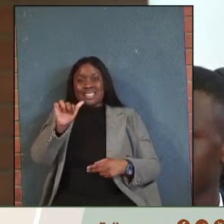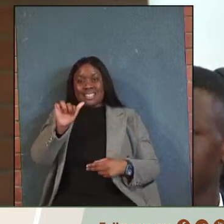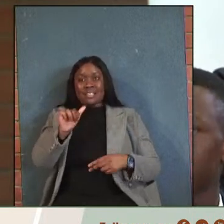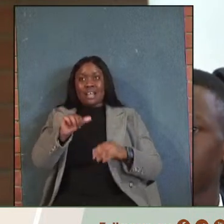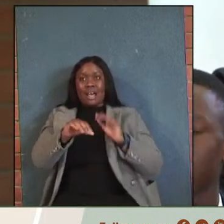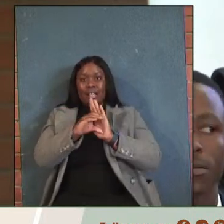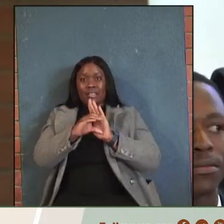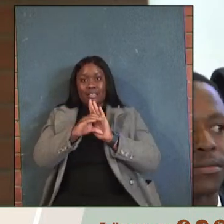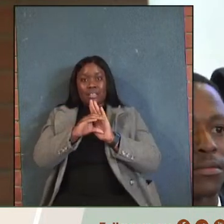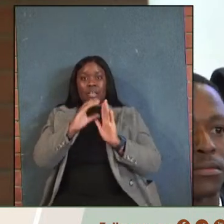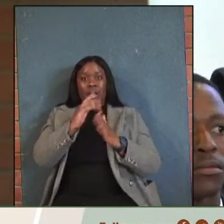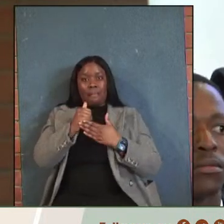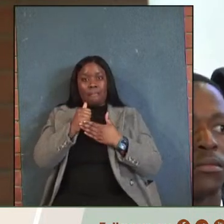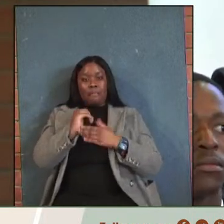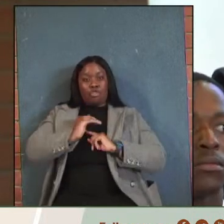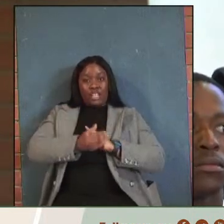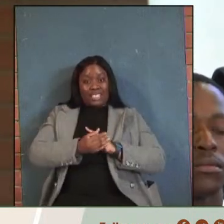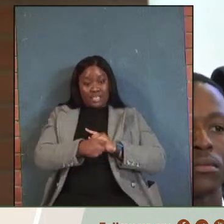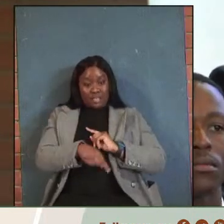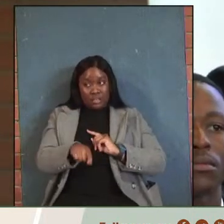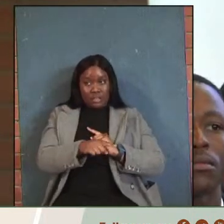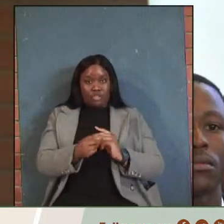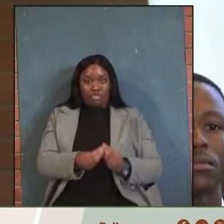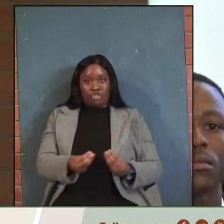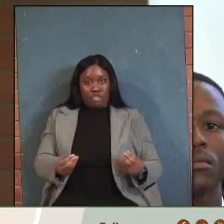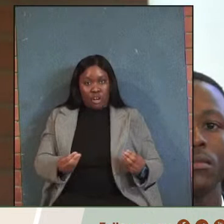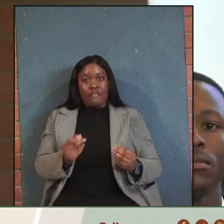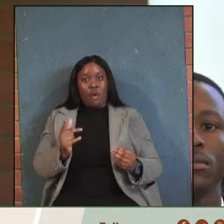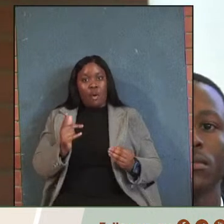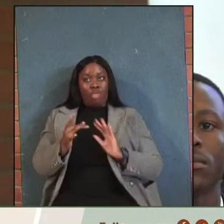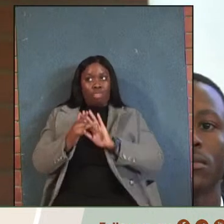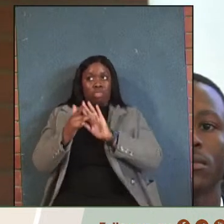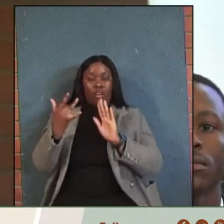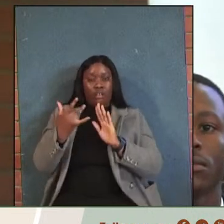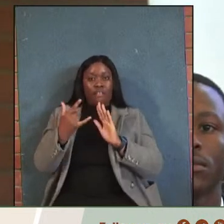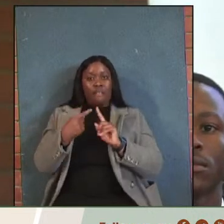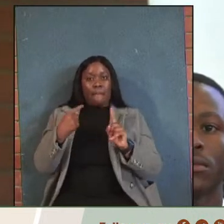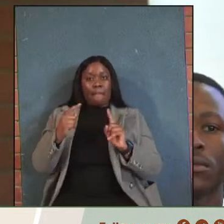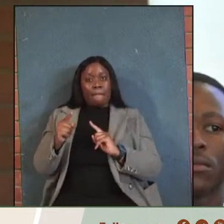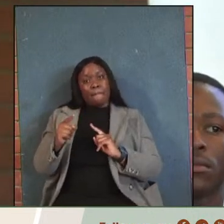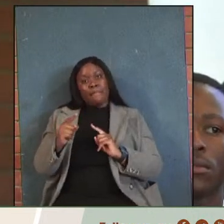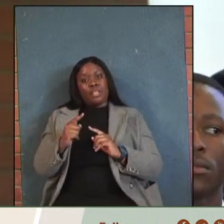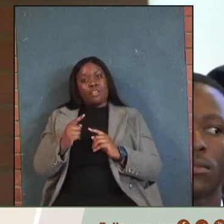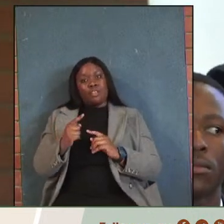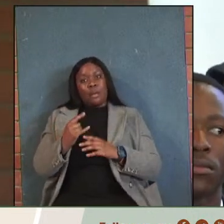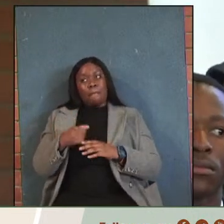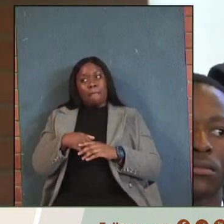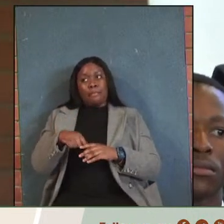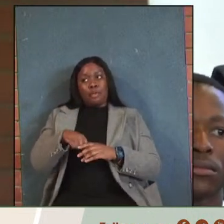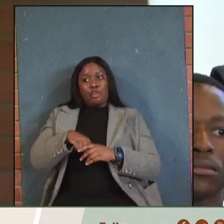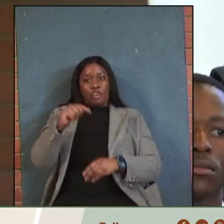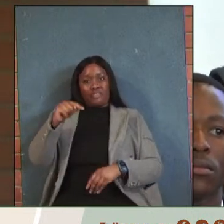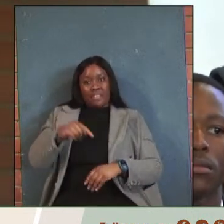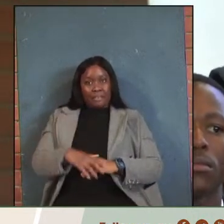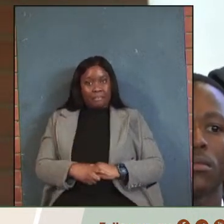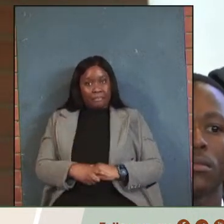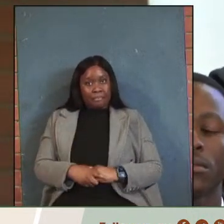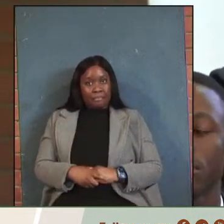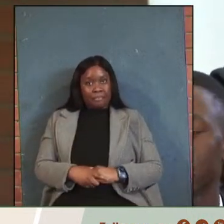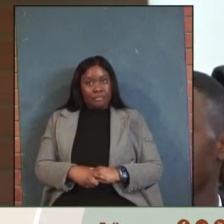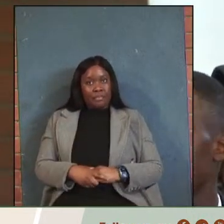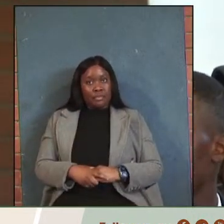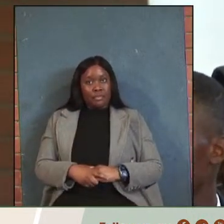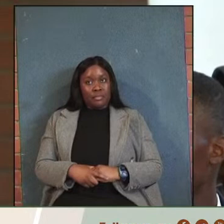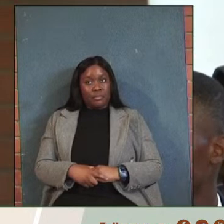from exploitations in child pornography. Abuse is the improper usage or treatment of a thing, often